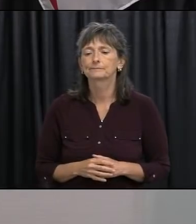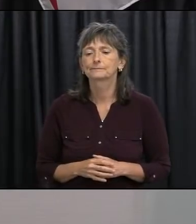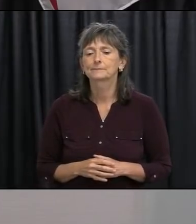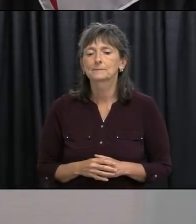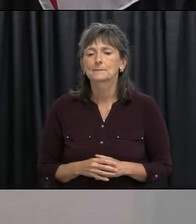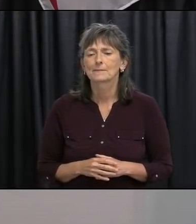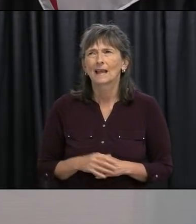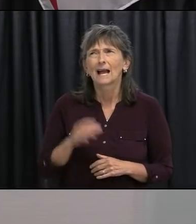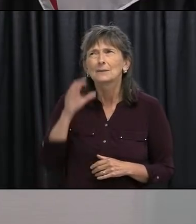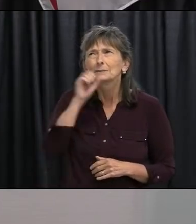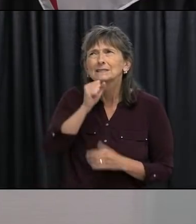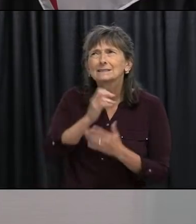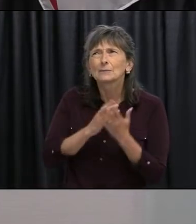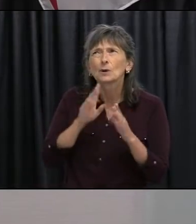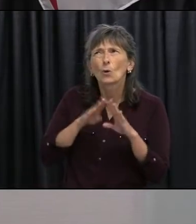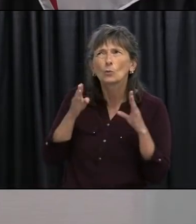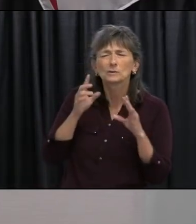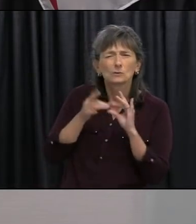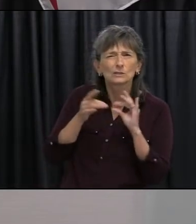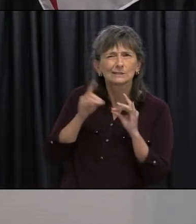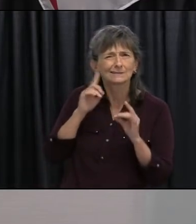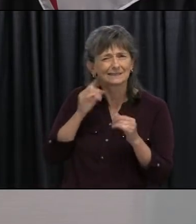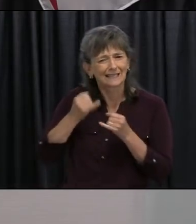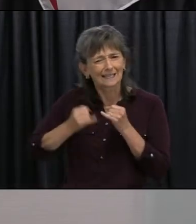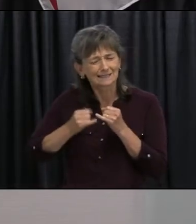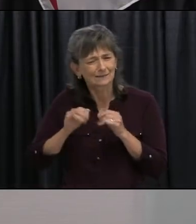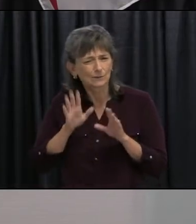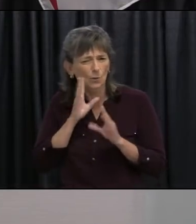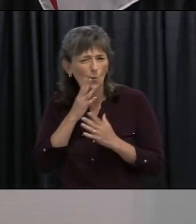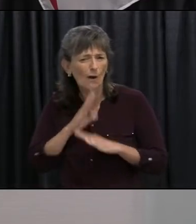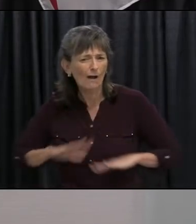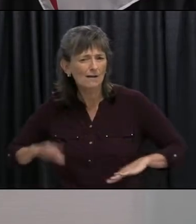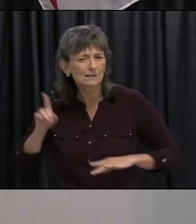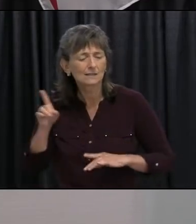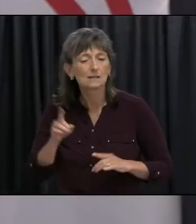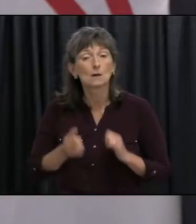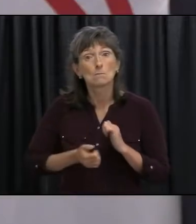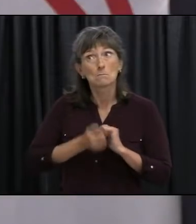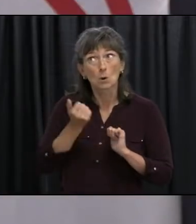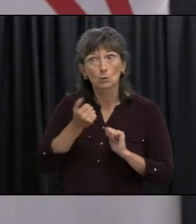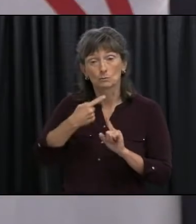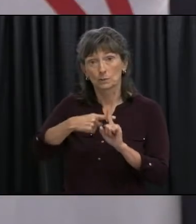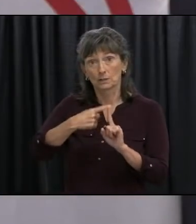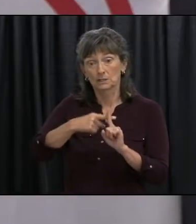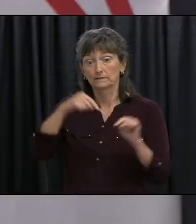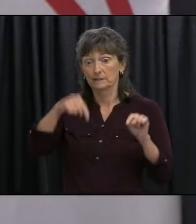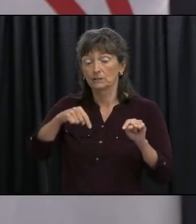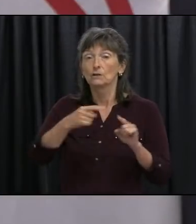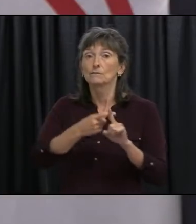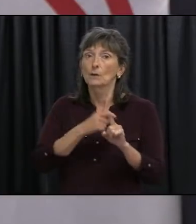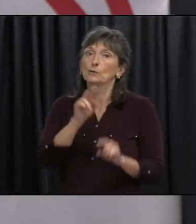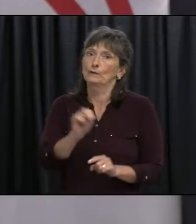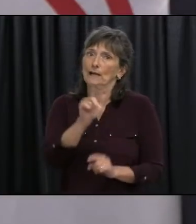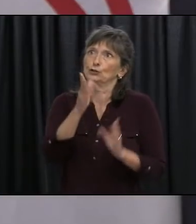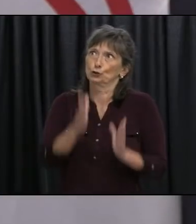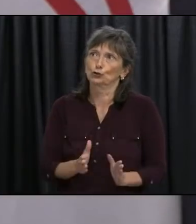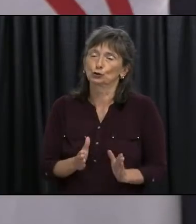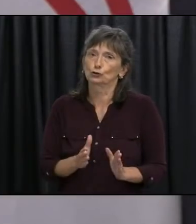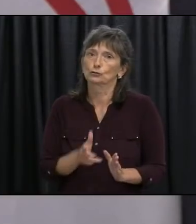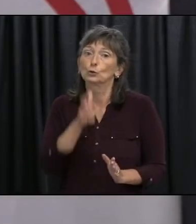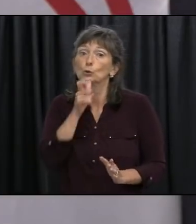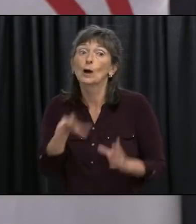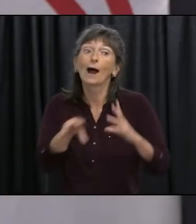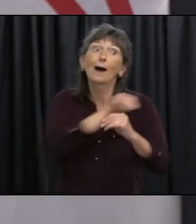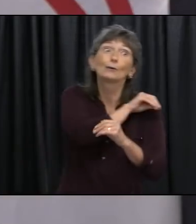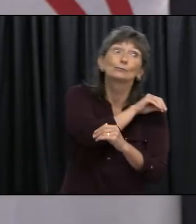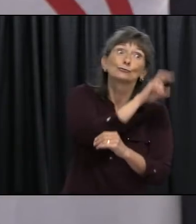your question, but I think your opening comment made reference to that most of the cases that we would have seen from people from Newfoundlanders and